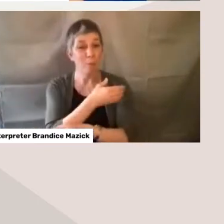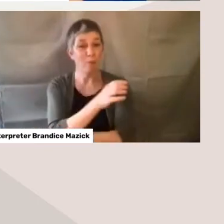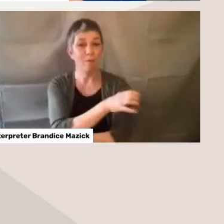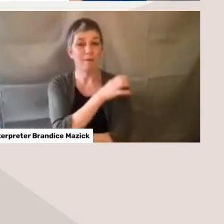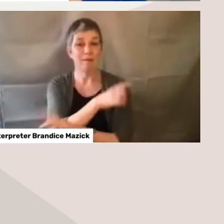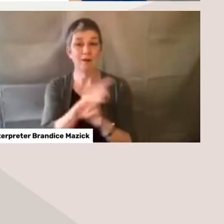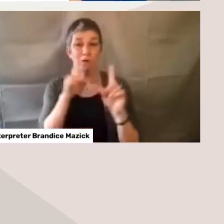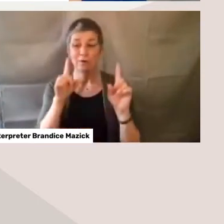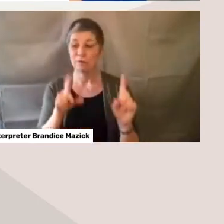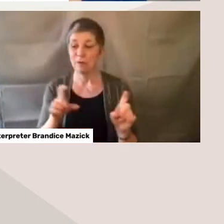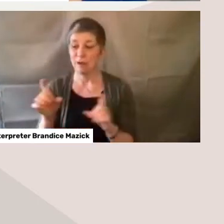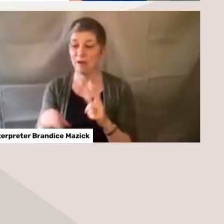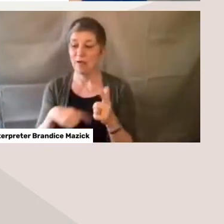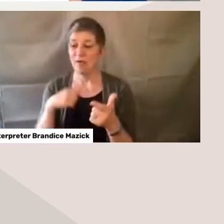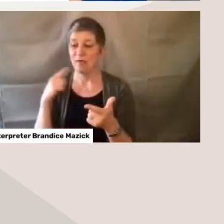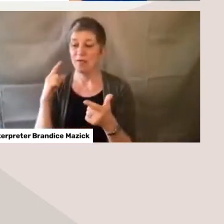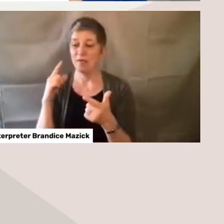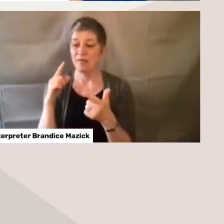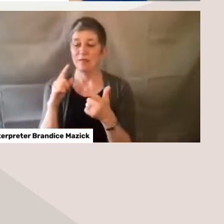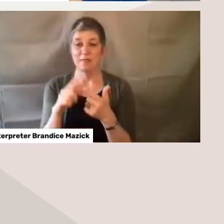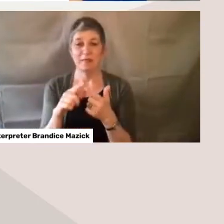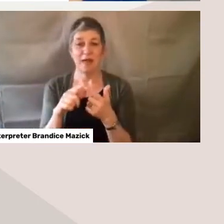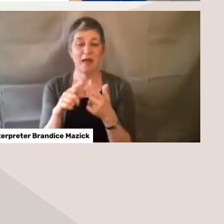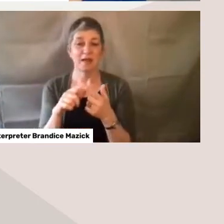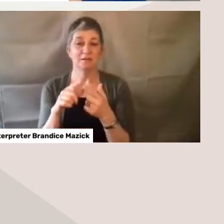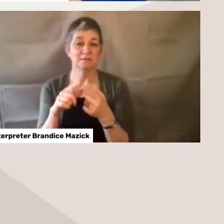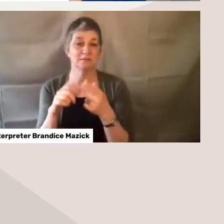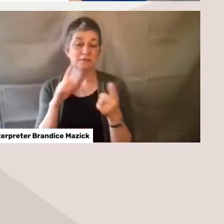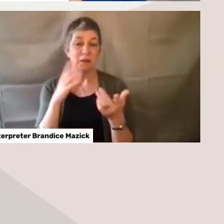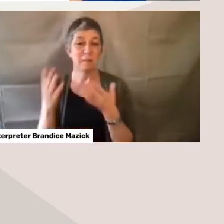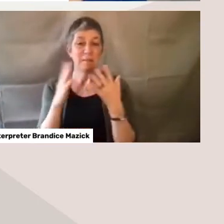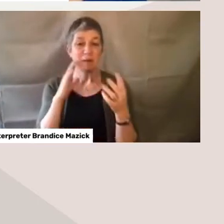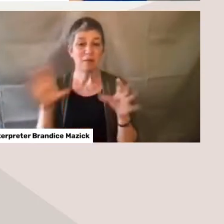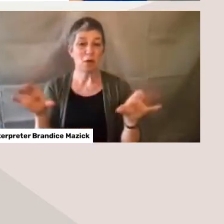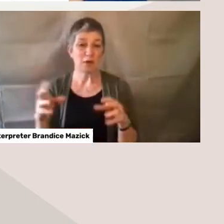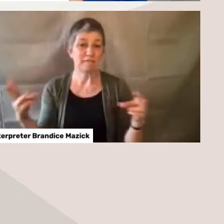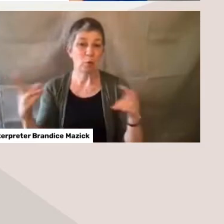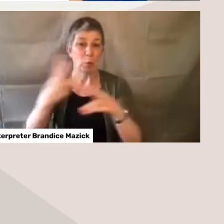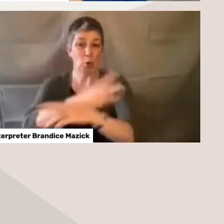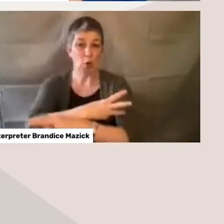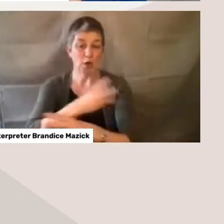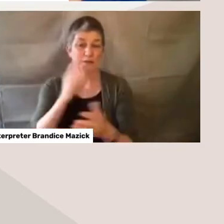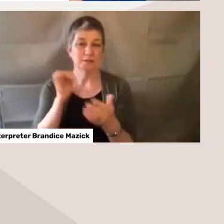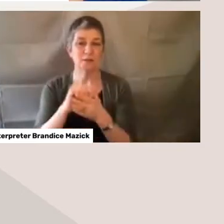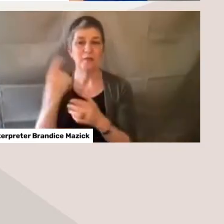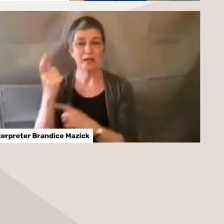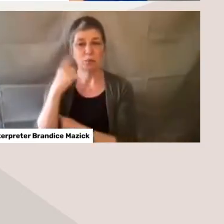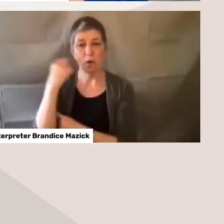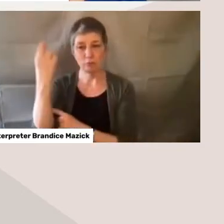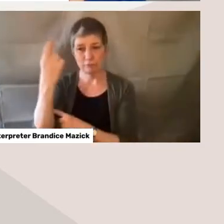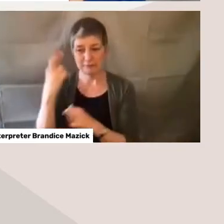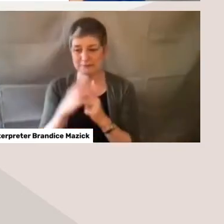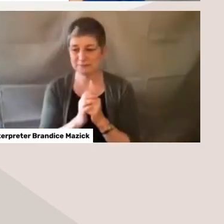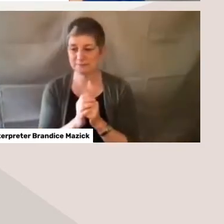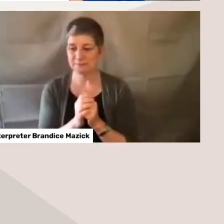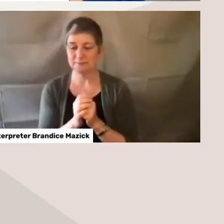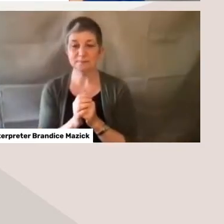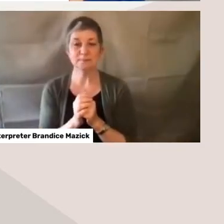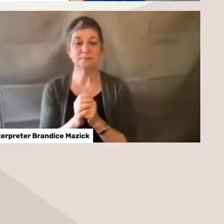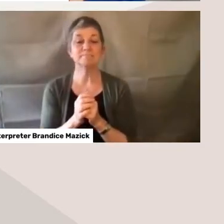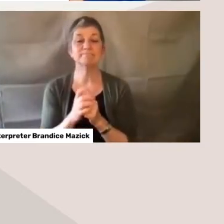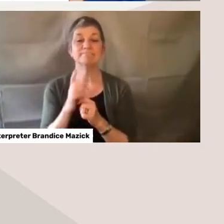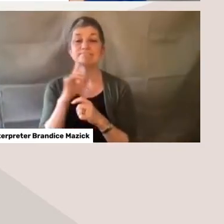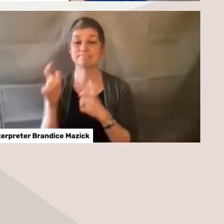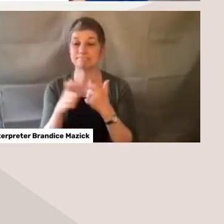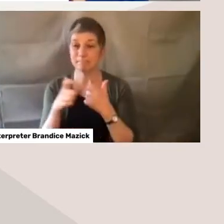trial, then they may do even worse and have worse outcomes. So that's probably one reason. But the